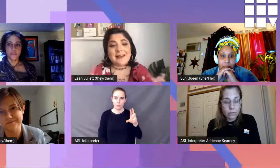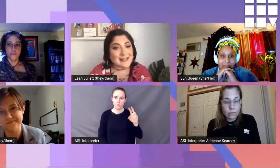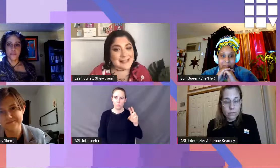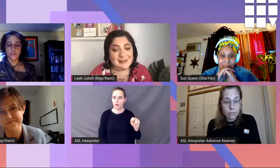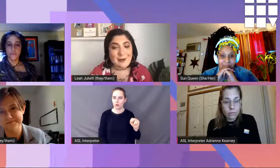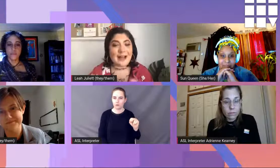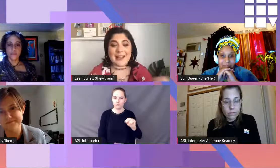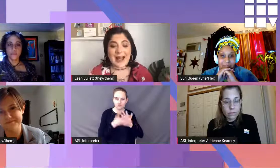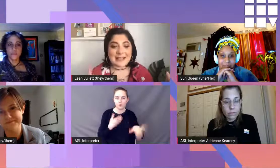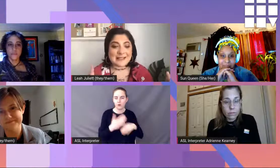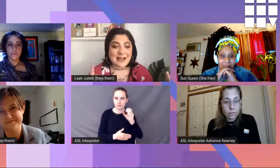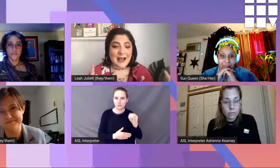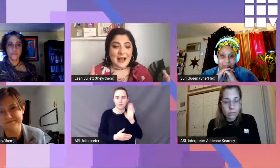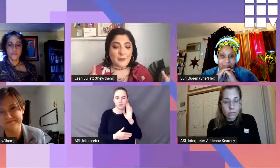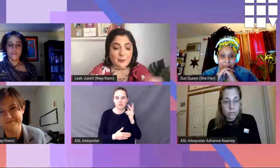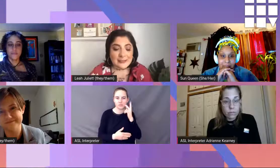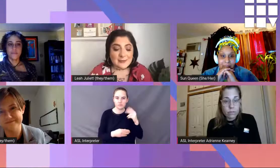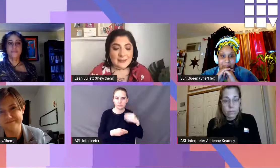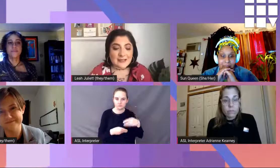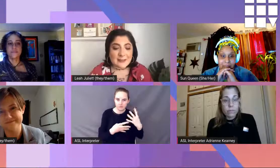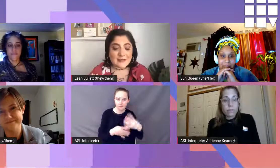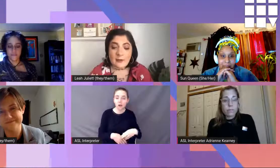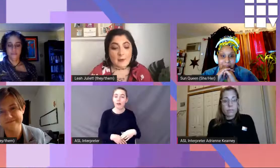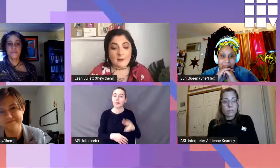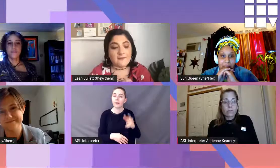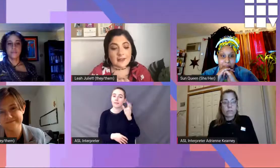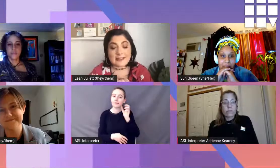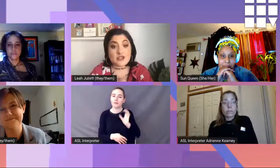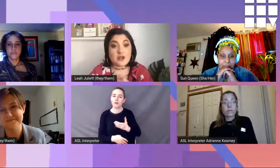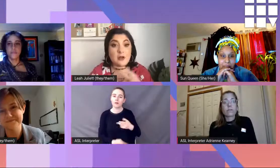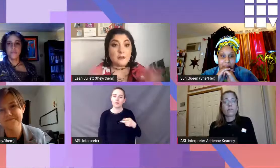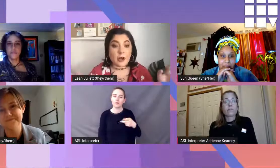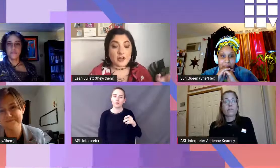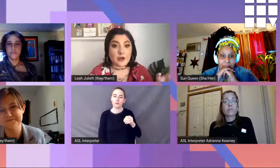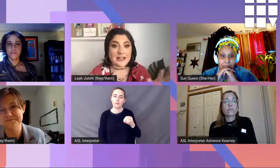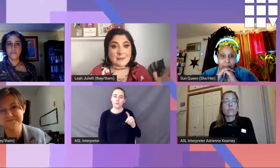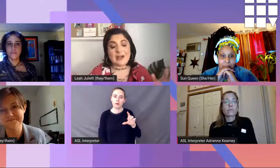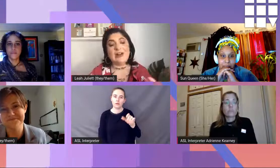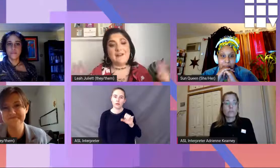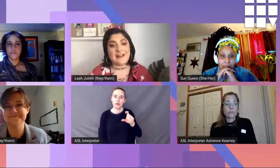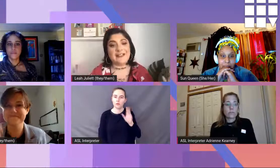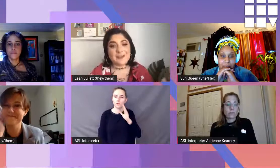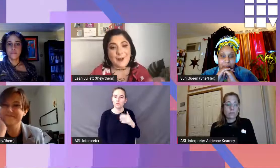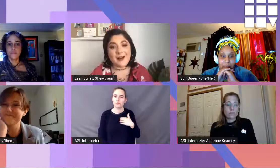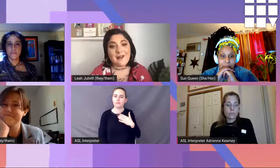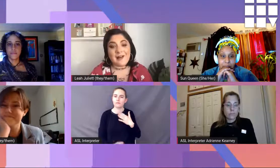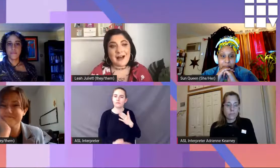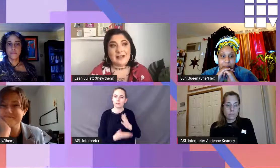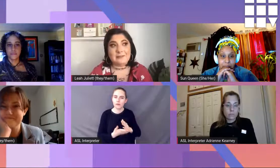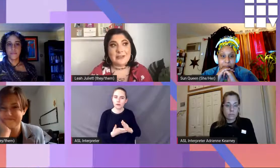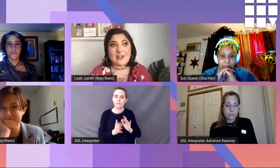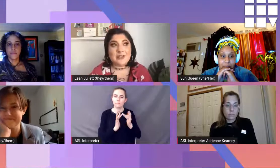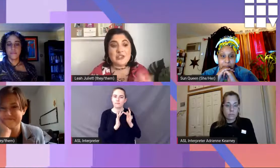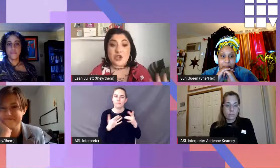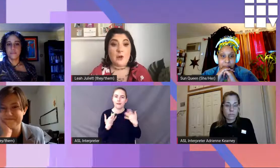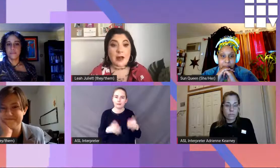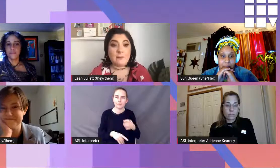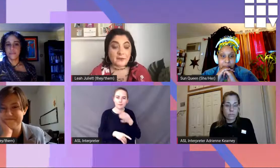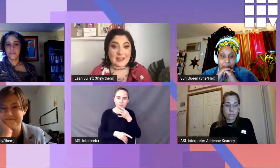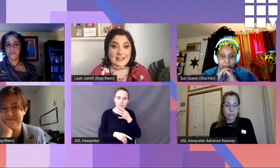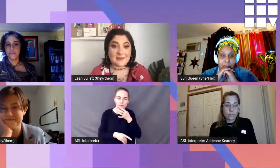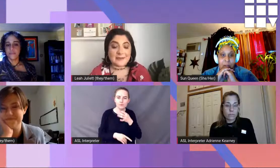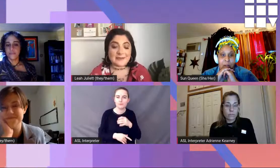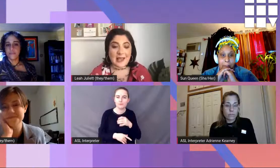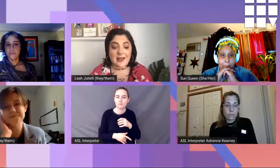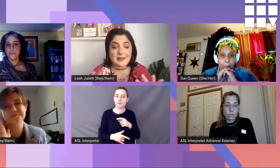platforms. Listen to the podcast. We're going to be doing some digital March Across America events as well. But then just show up